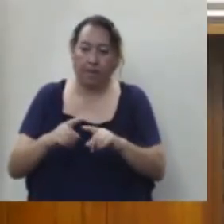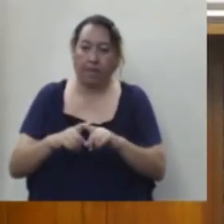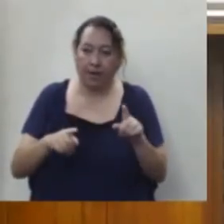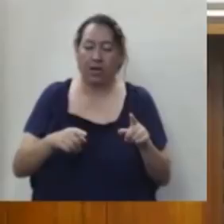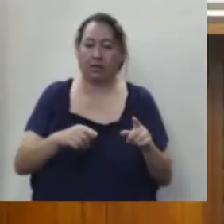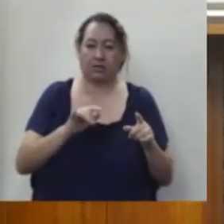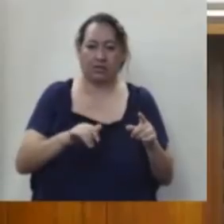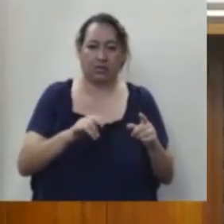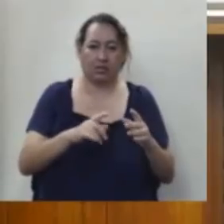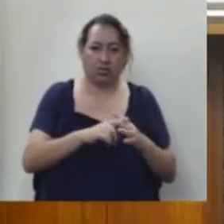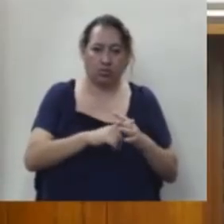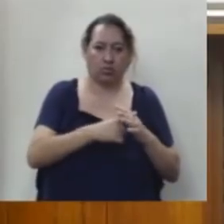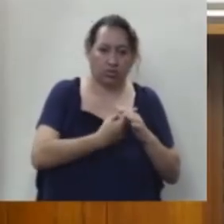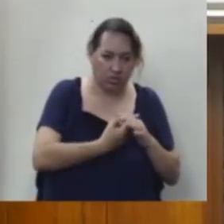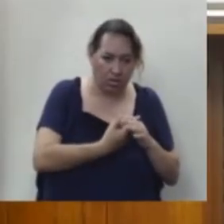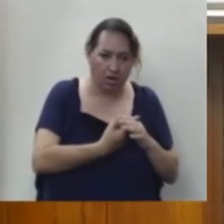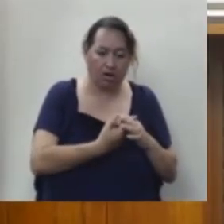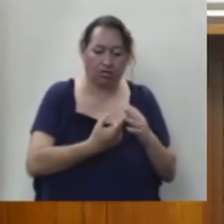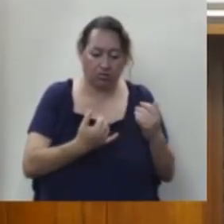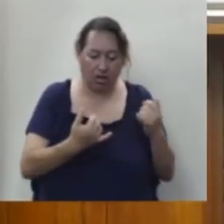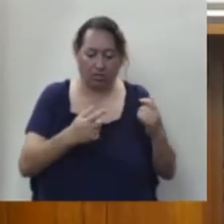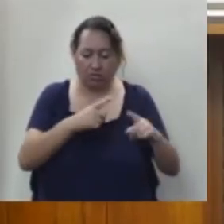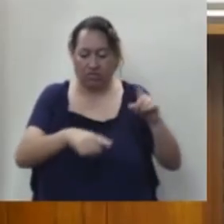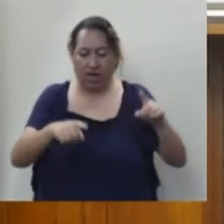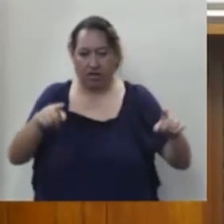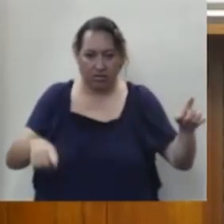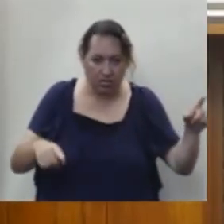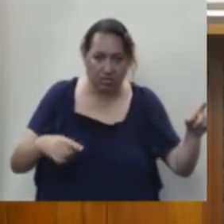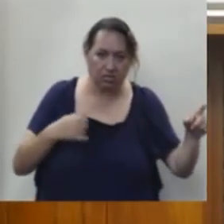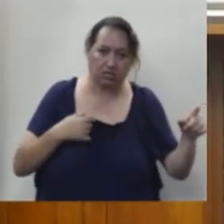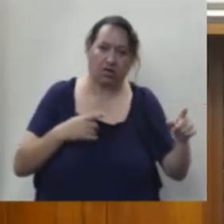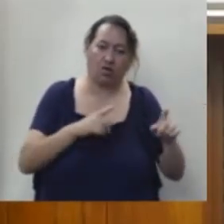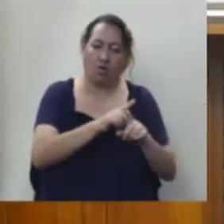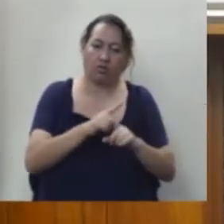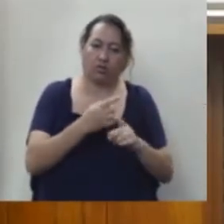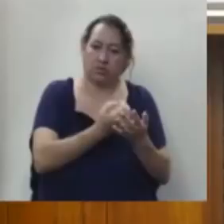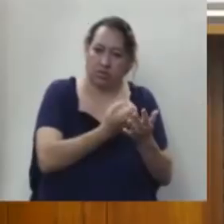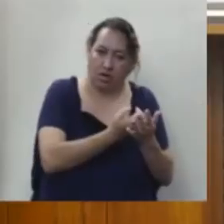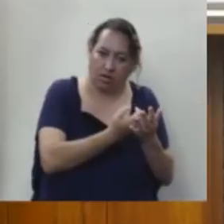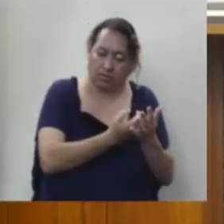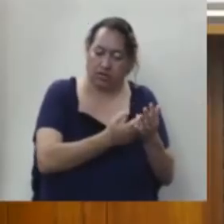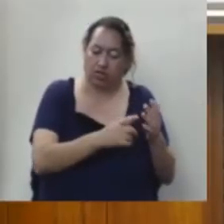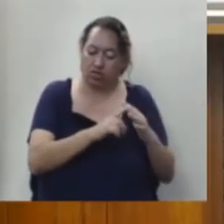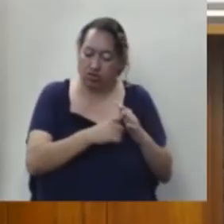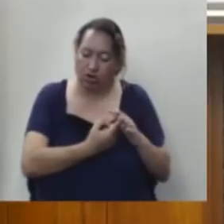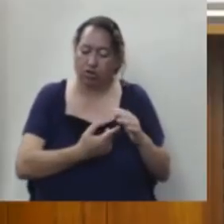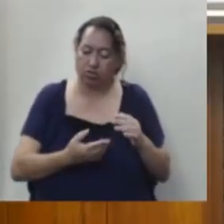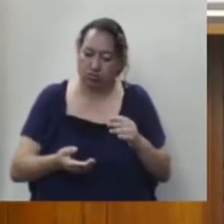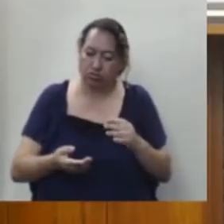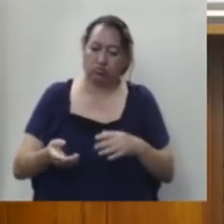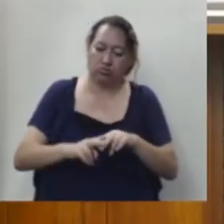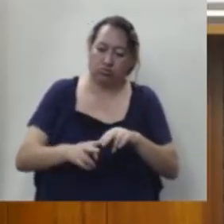the diversity in terms of the supply economy is going to allow us to start building up our supply and stockpiles. And